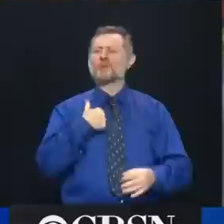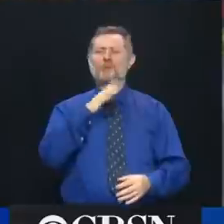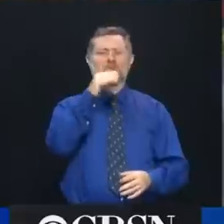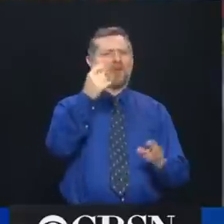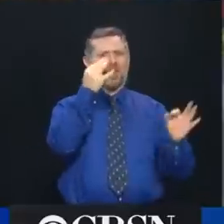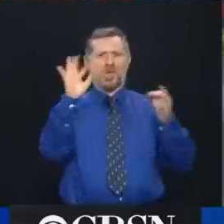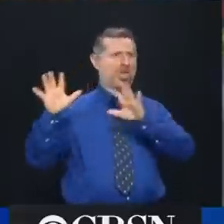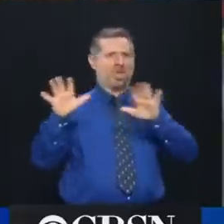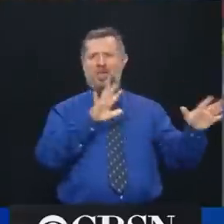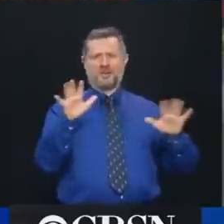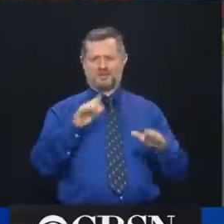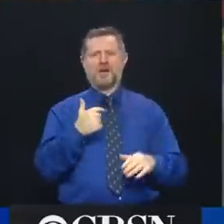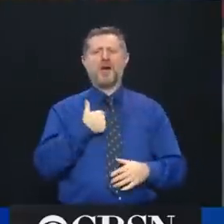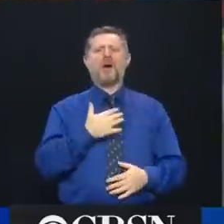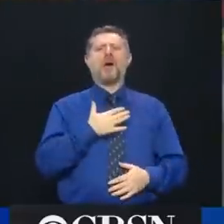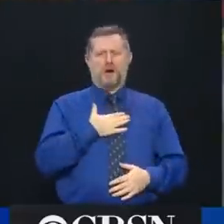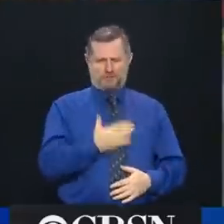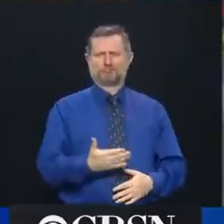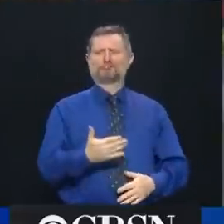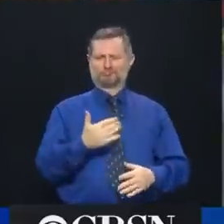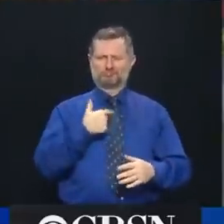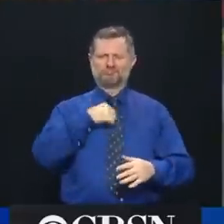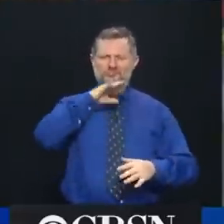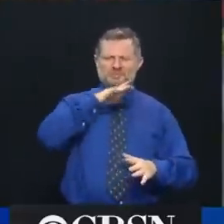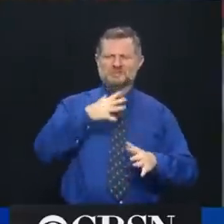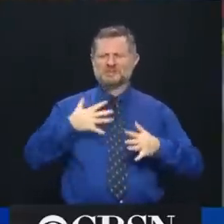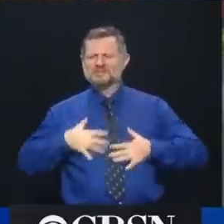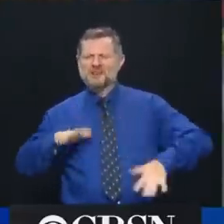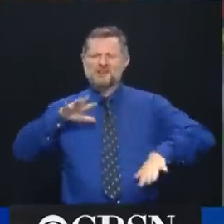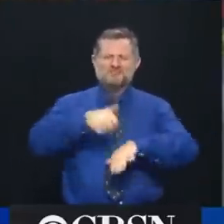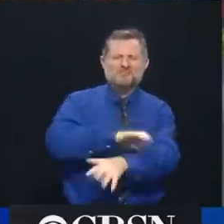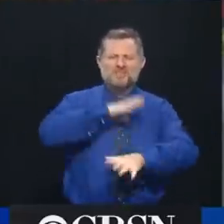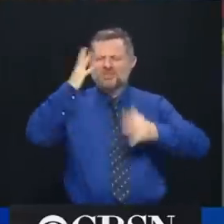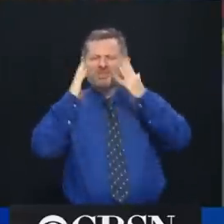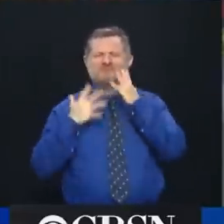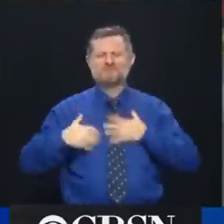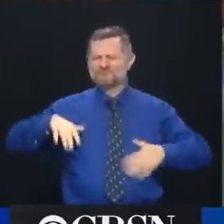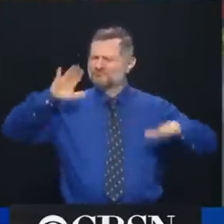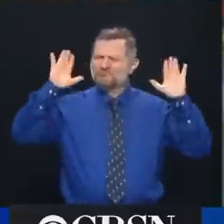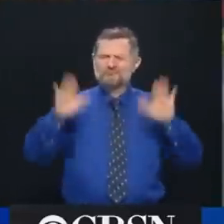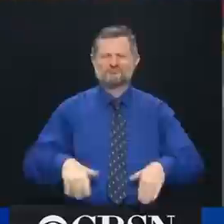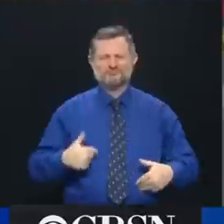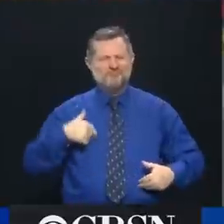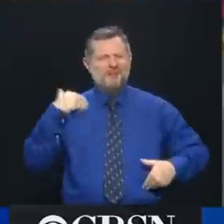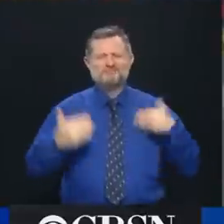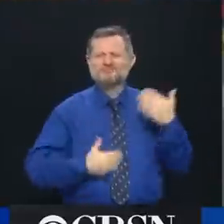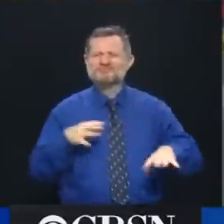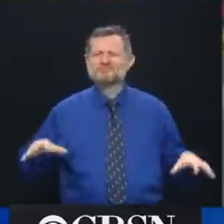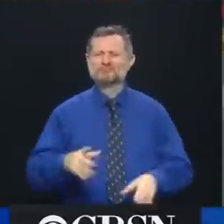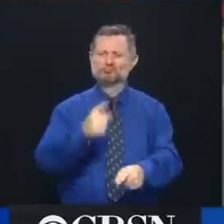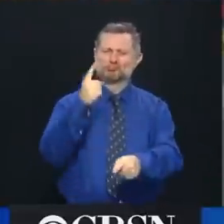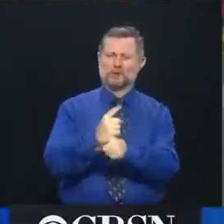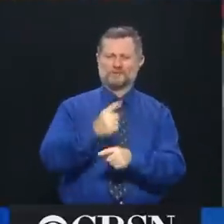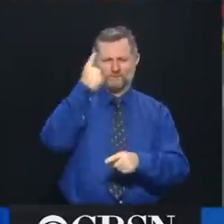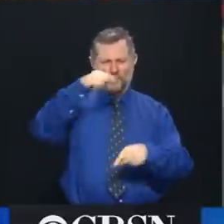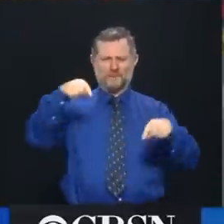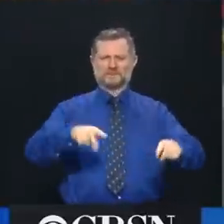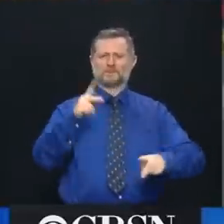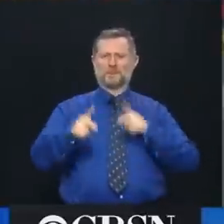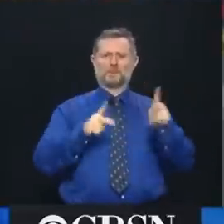and i'm willing to be bloodied and marred in the pursuit of what's doing what's right for the people of this great state my